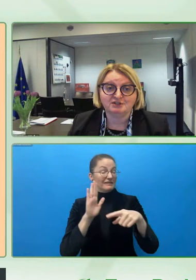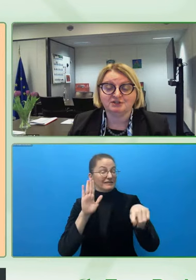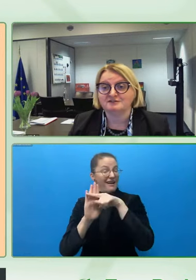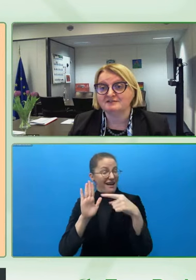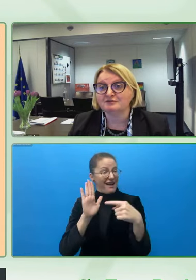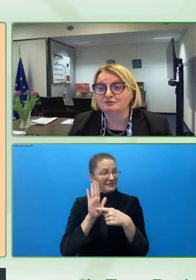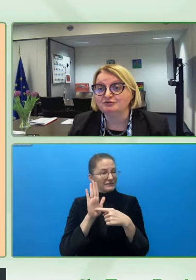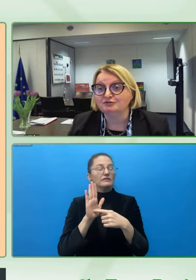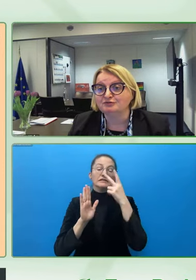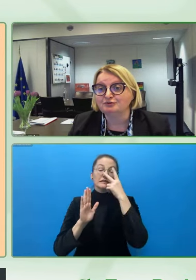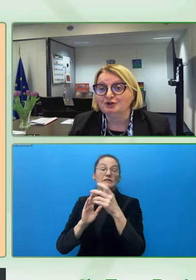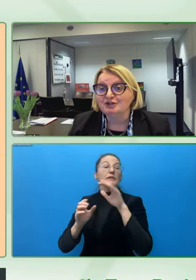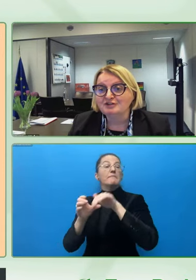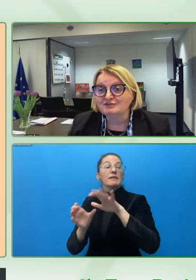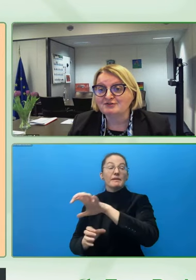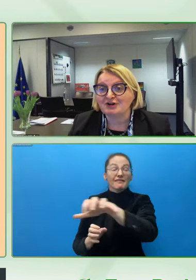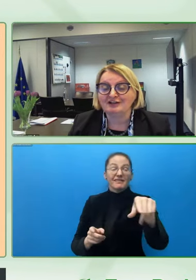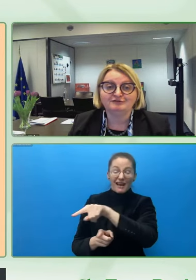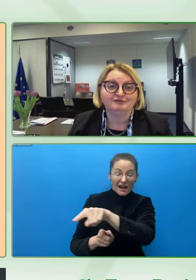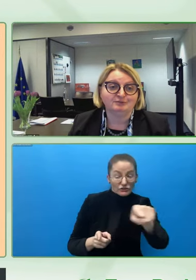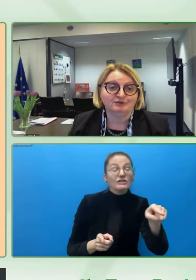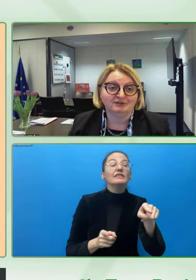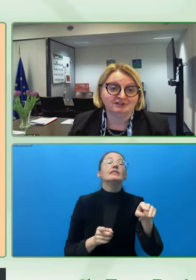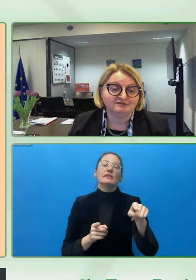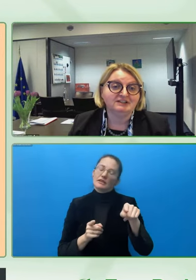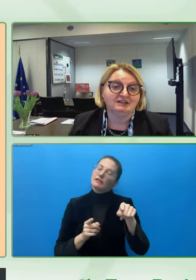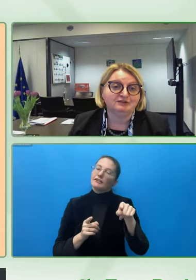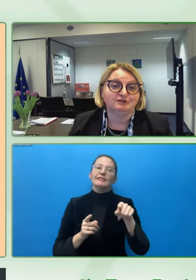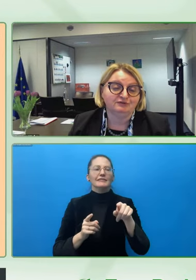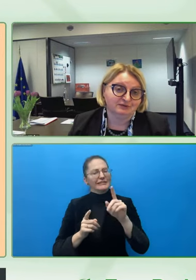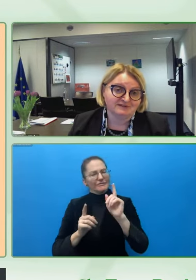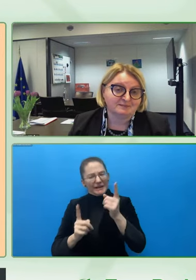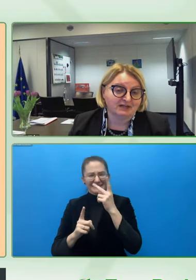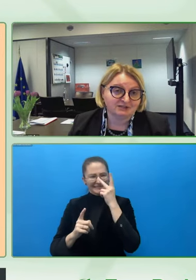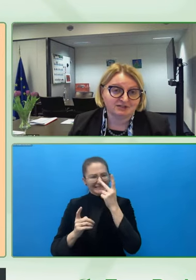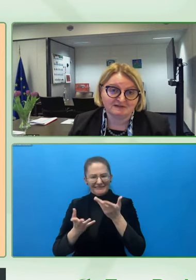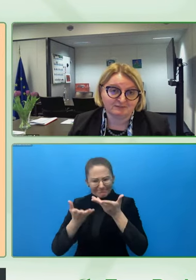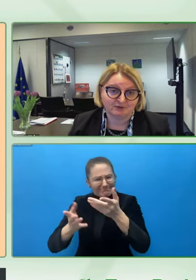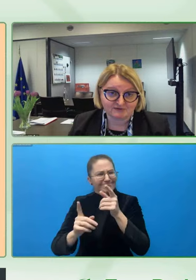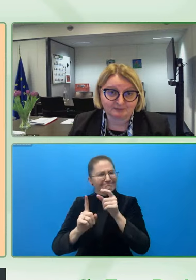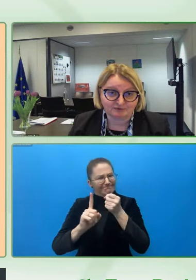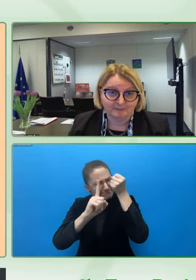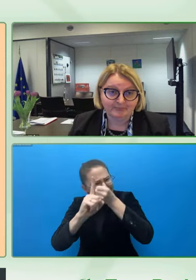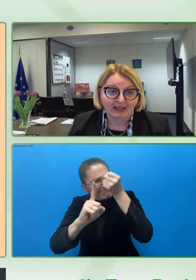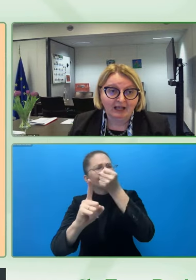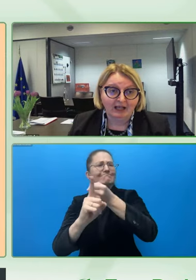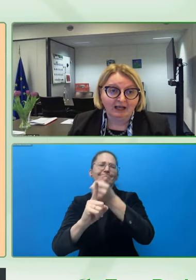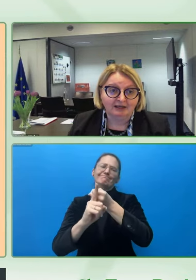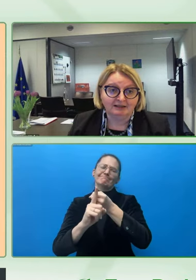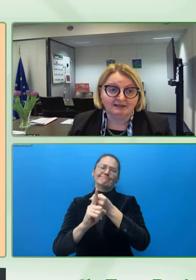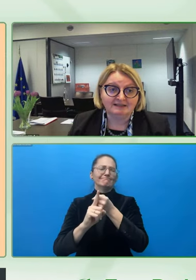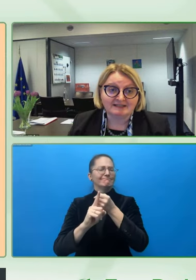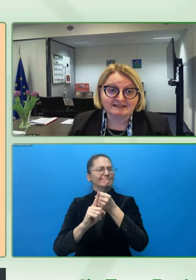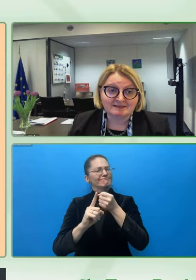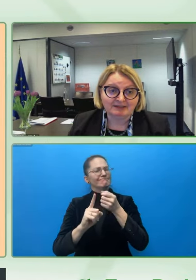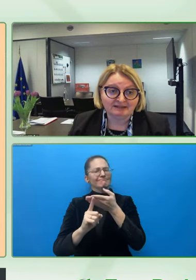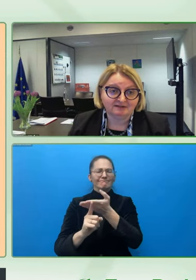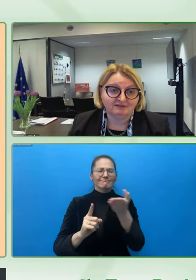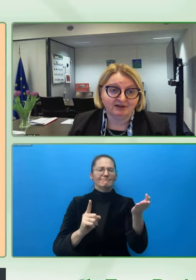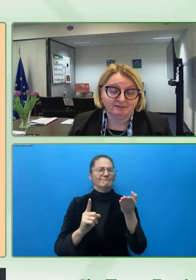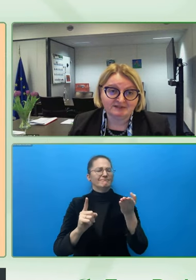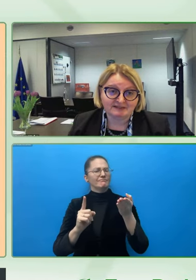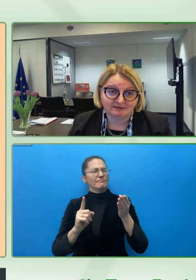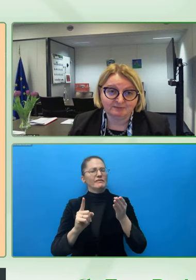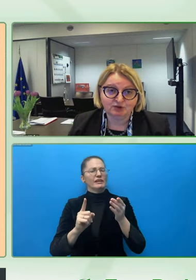be ambitious, to strive for more and really go for as much as possible. The